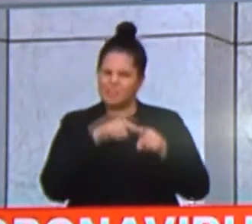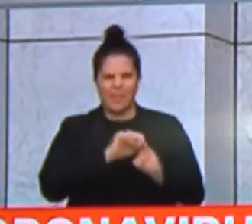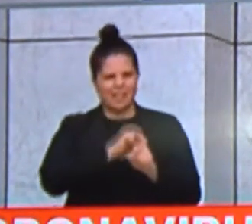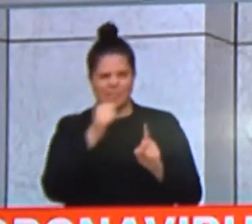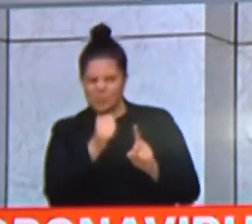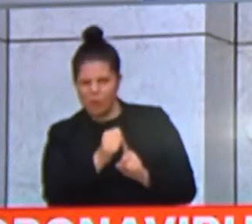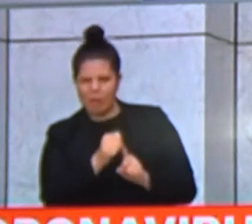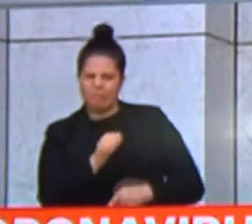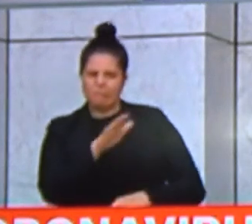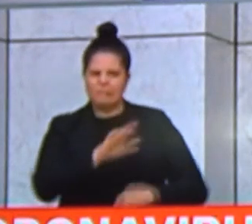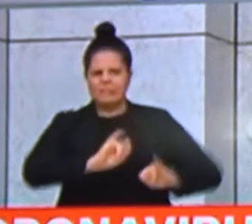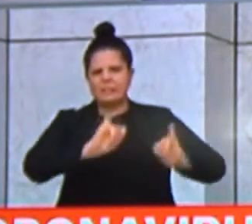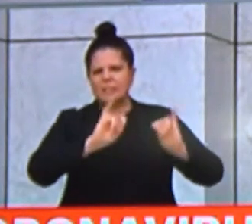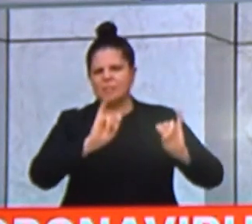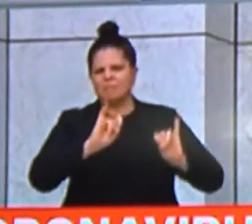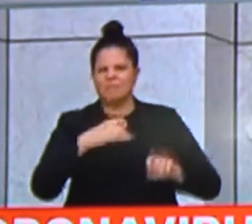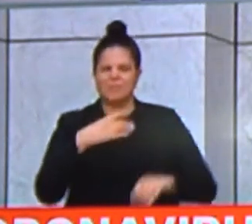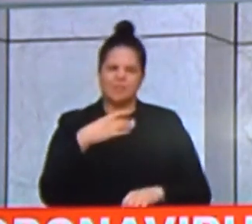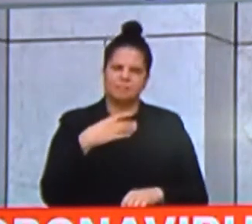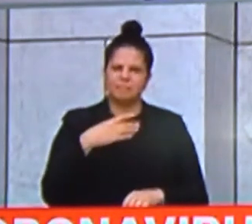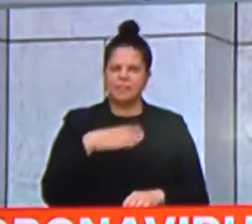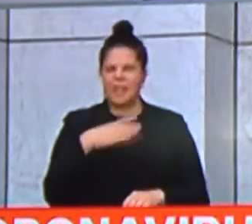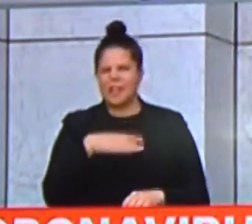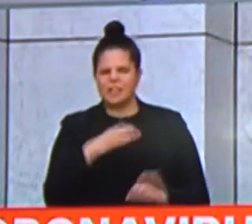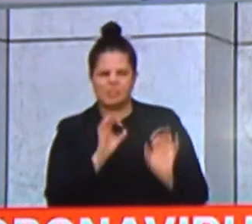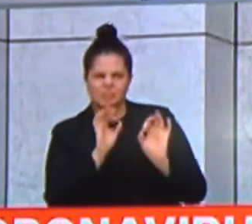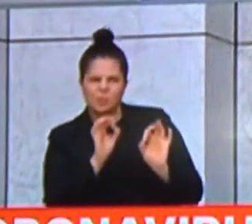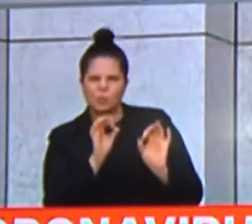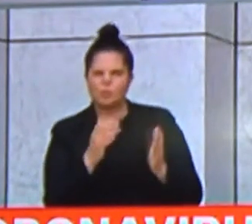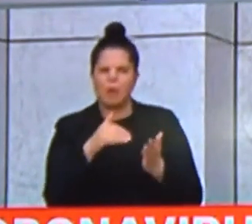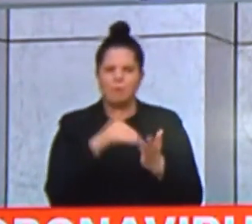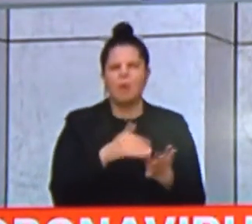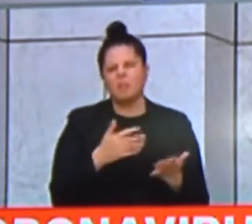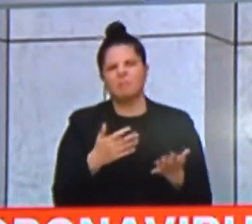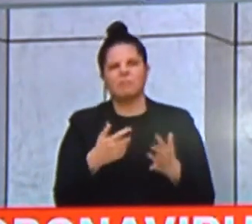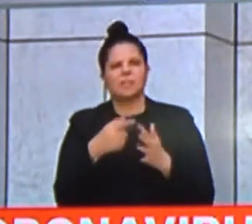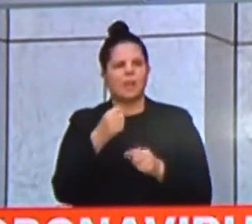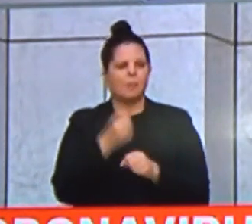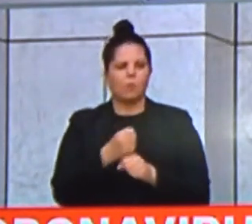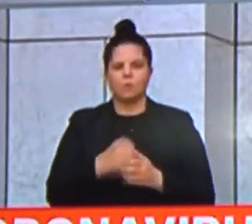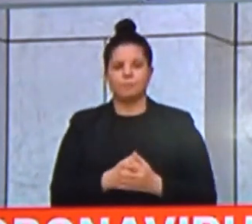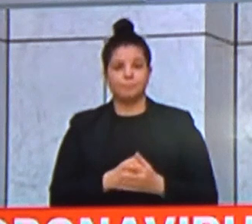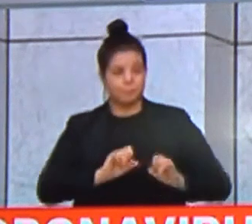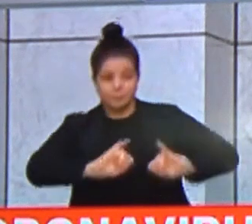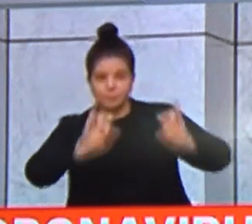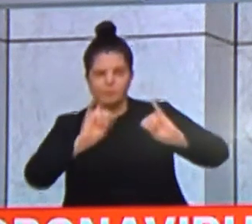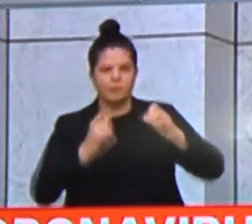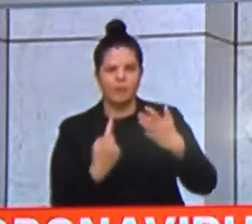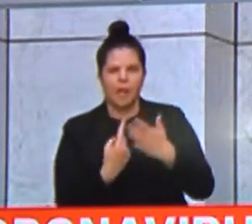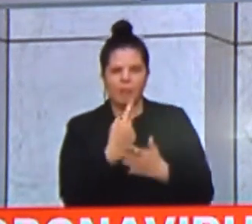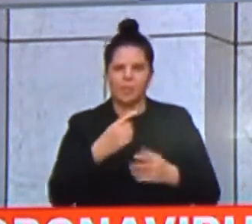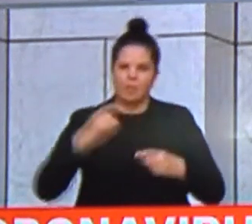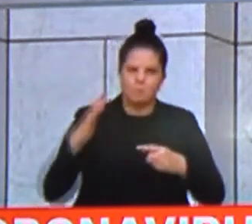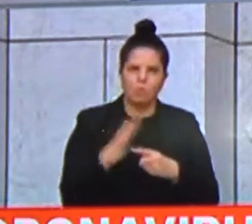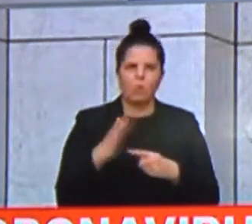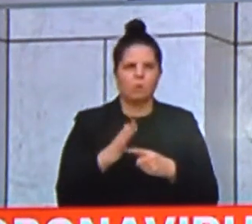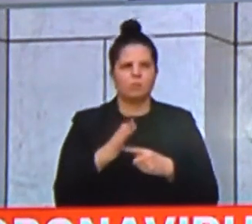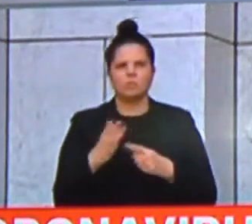177.9 in the United Kingdom, 486.1 in Canada, and 484.6 in Austria. Just these are